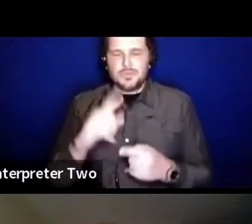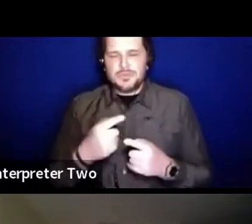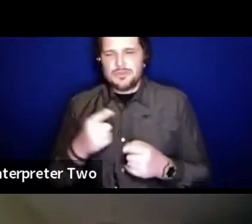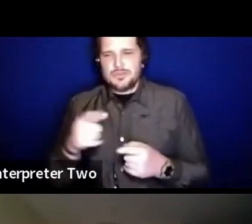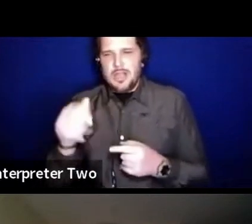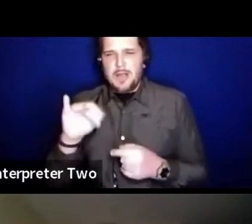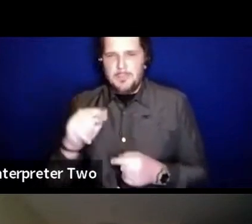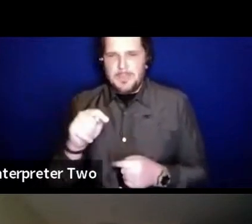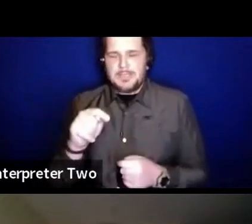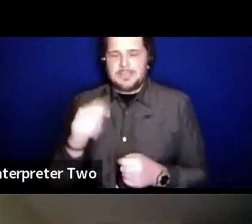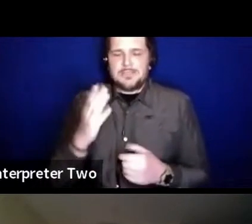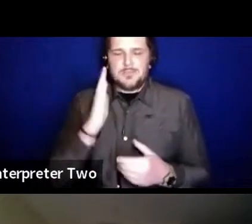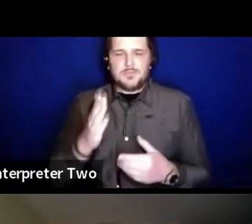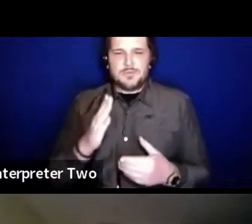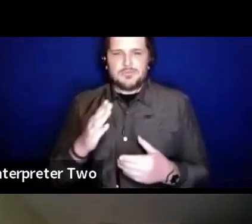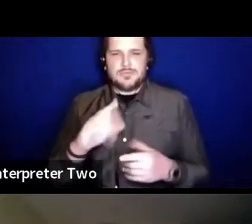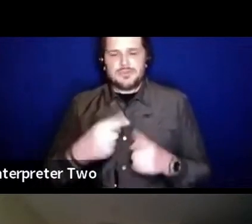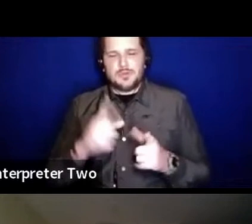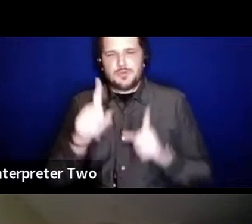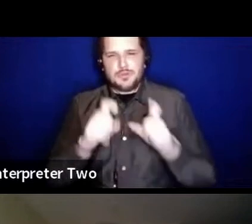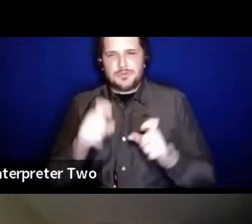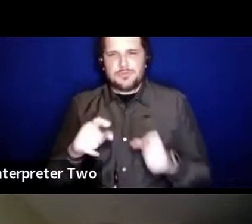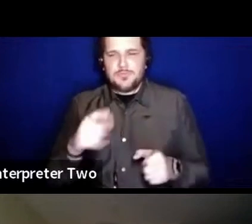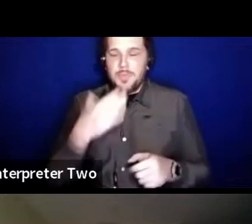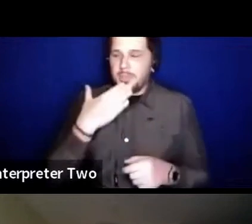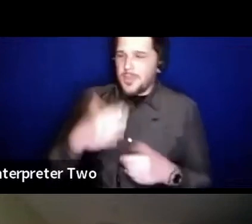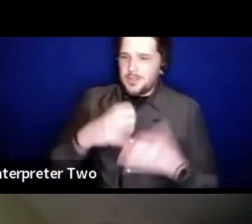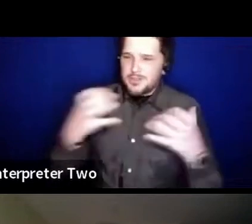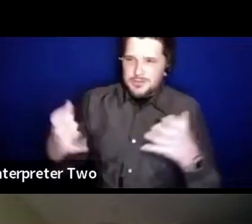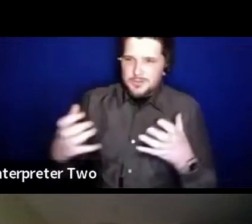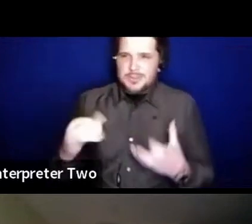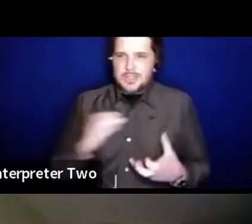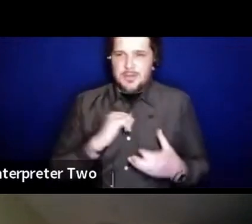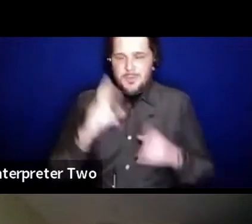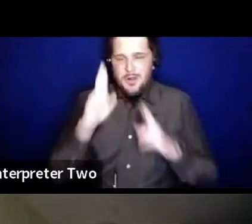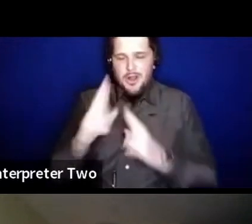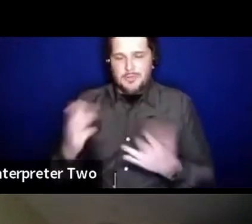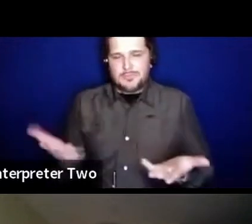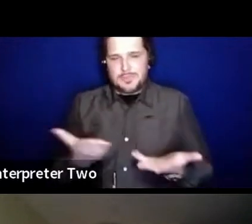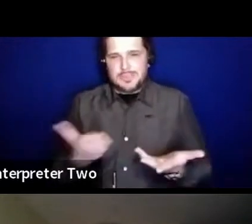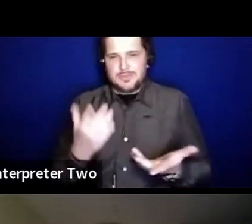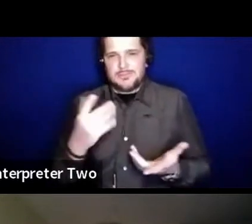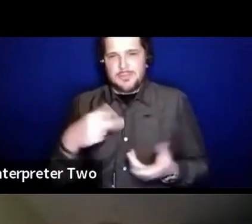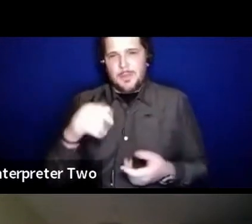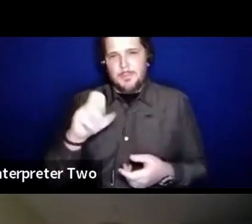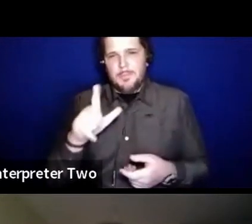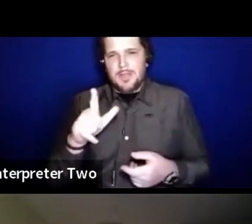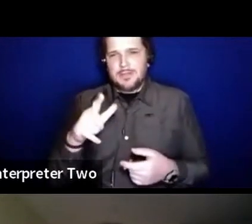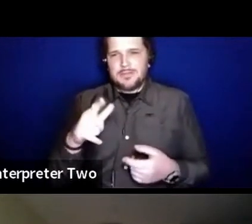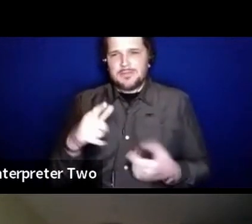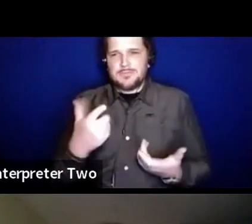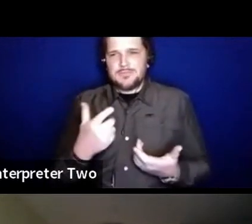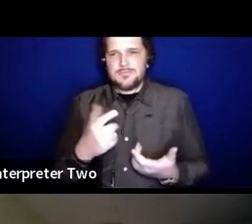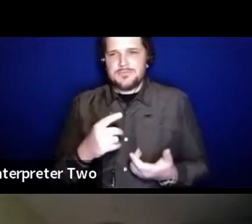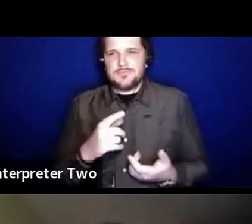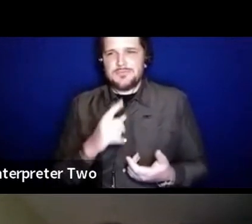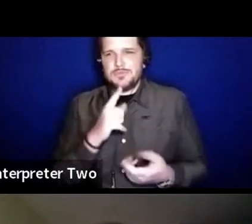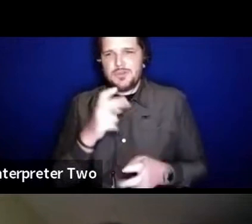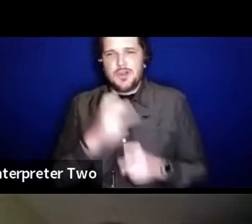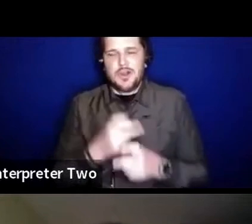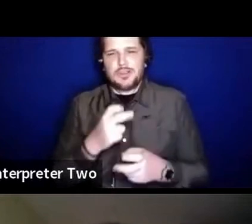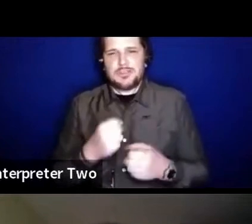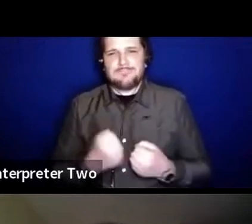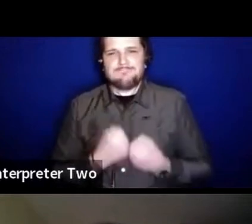Hey, thanks so much. I'm just so honored to be a part of this panel and to learn from everyone. I'm just so thrilled. It's hard to actually express it,